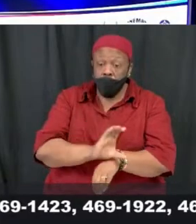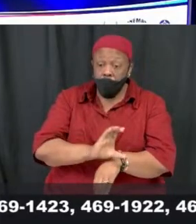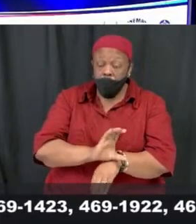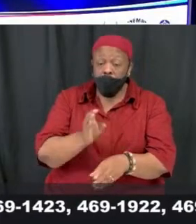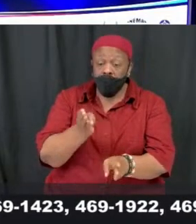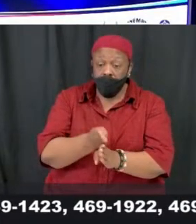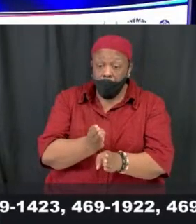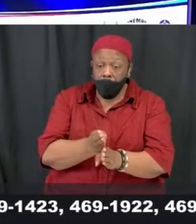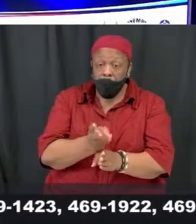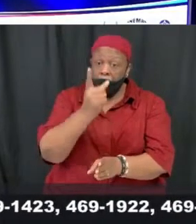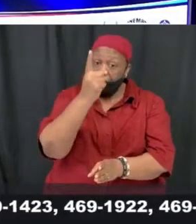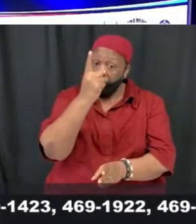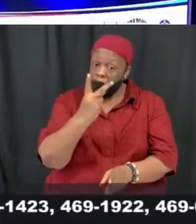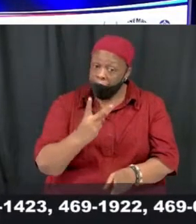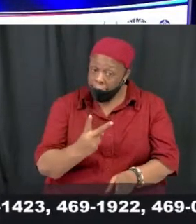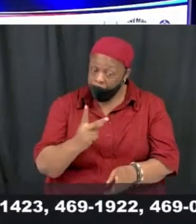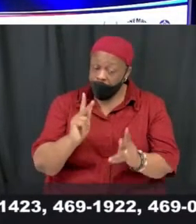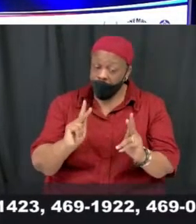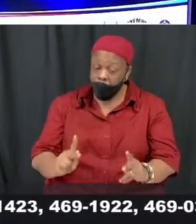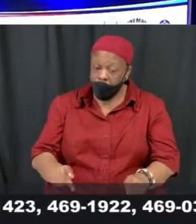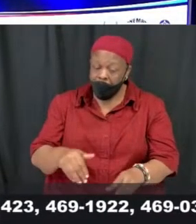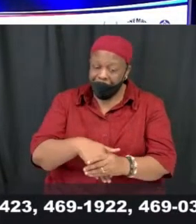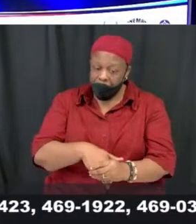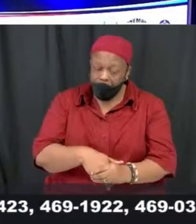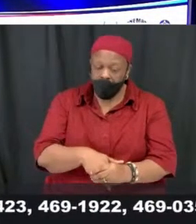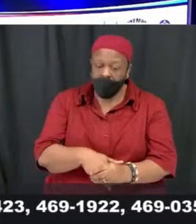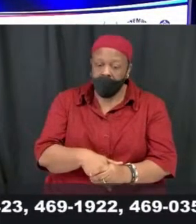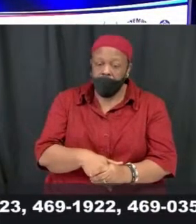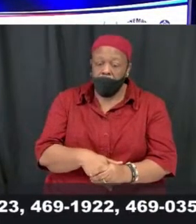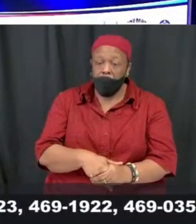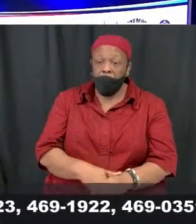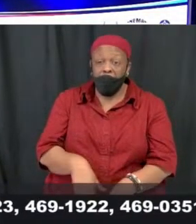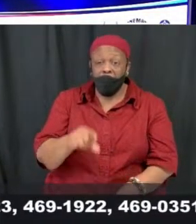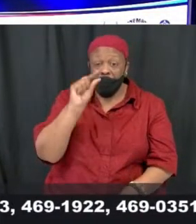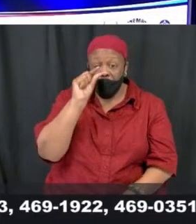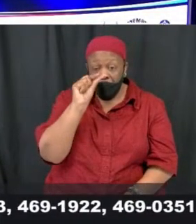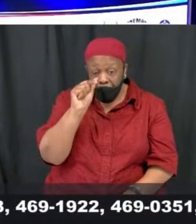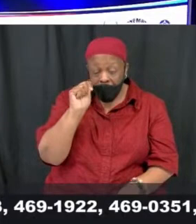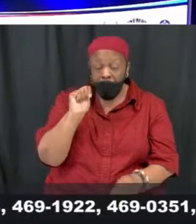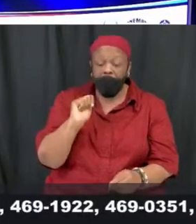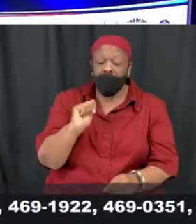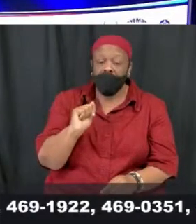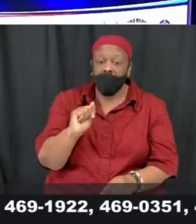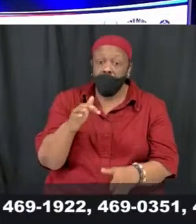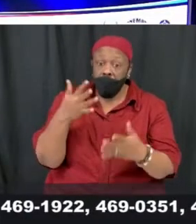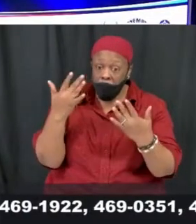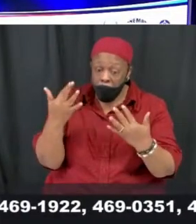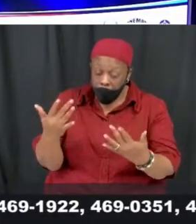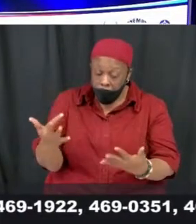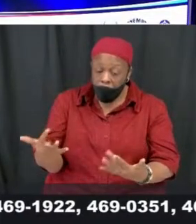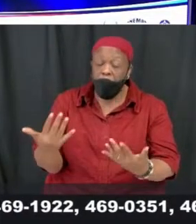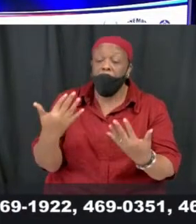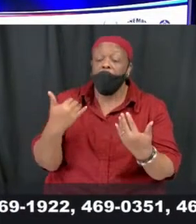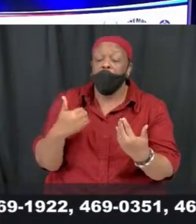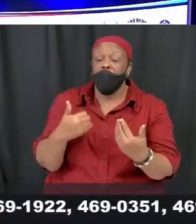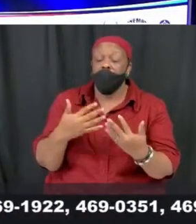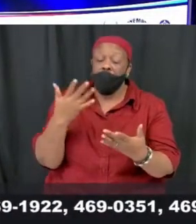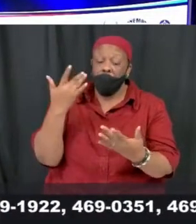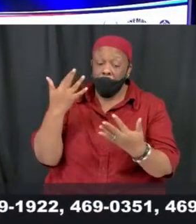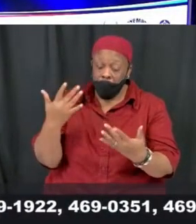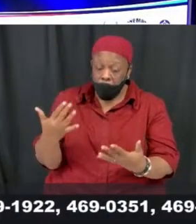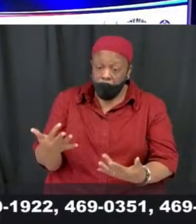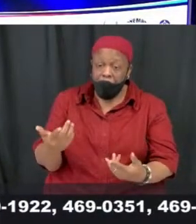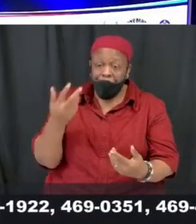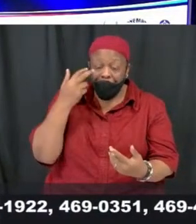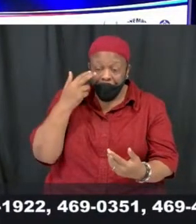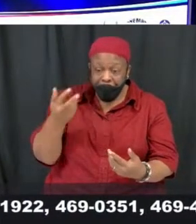the virus, and it's only for a limited time until June 8th, of course, unless there's a need to extend it beyond that